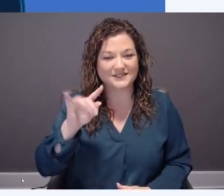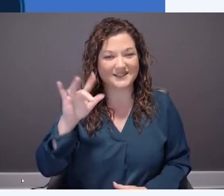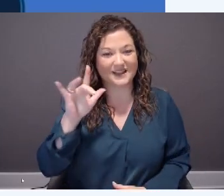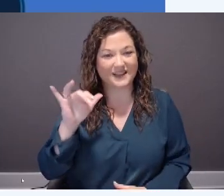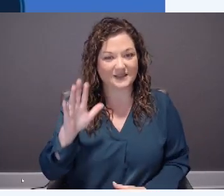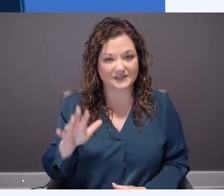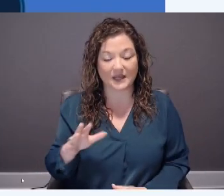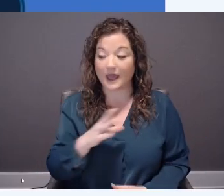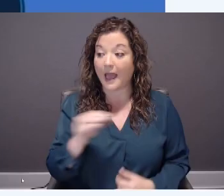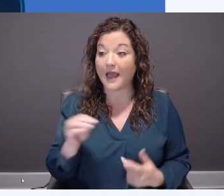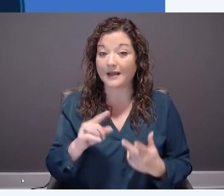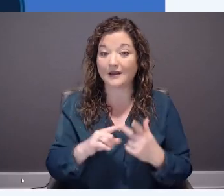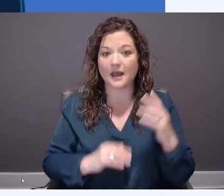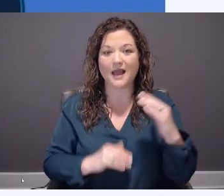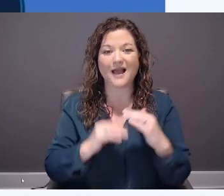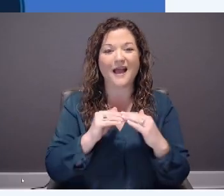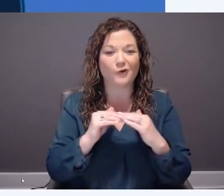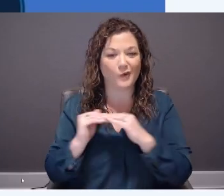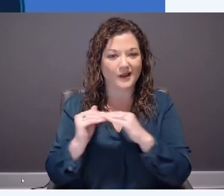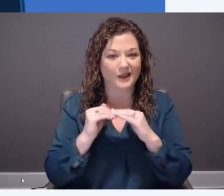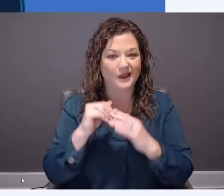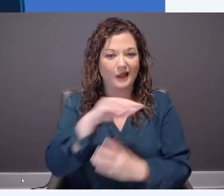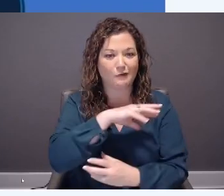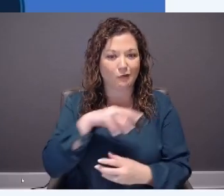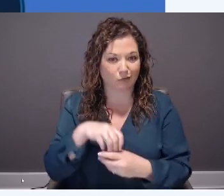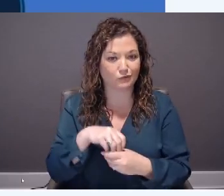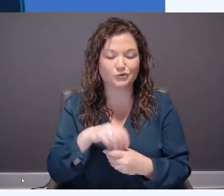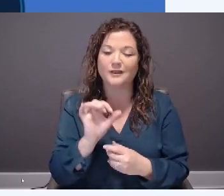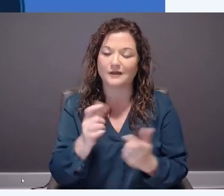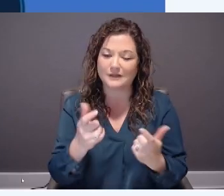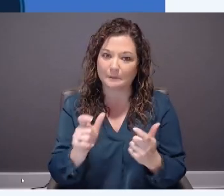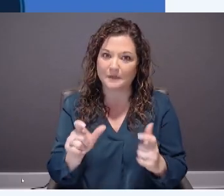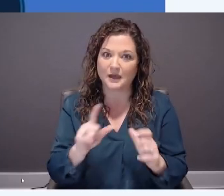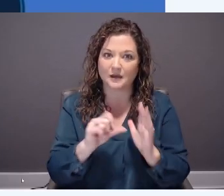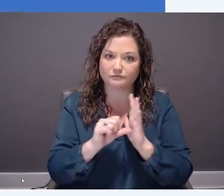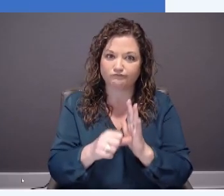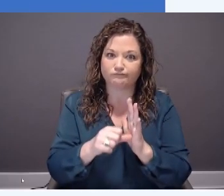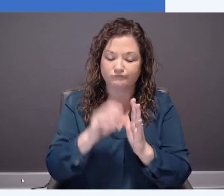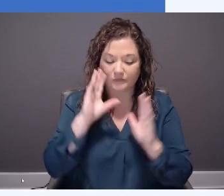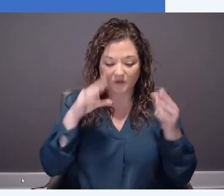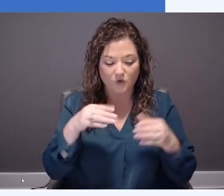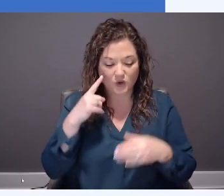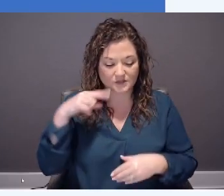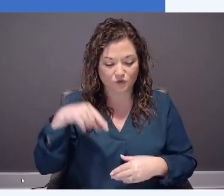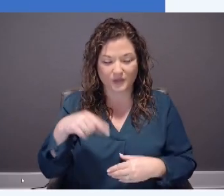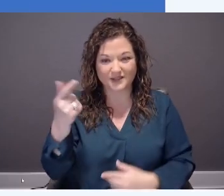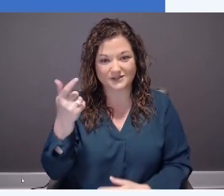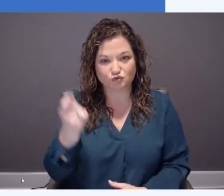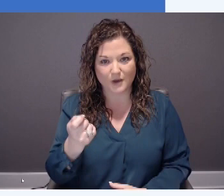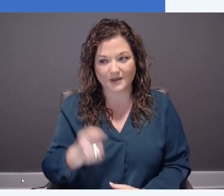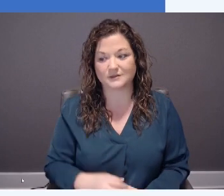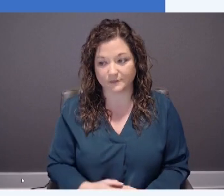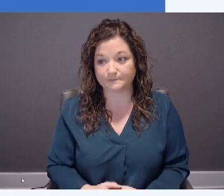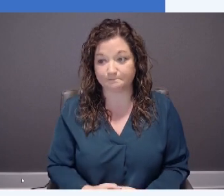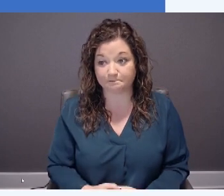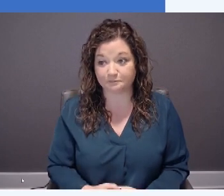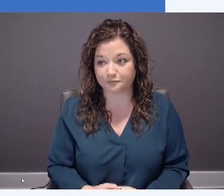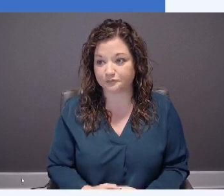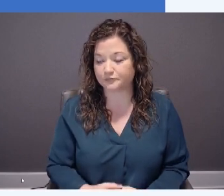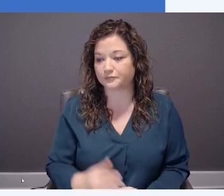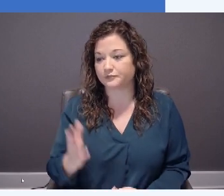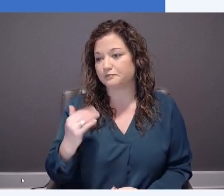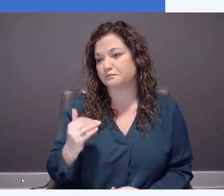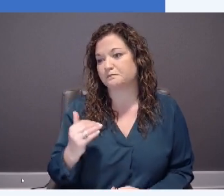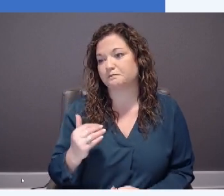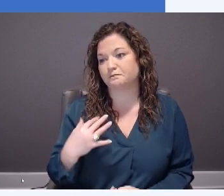equity, create a culture of equity and inclusion. That's a real big focus of this grant. So our application was